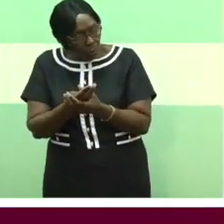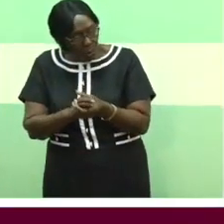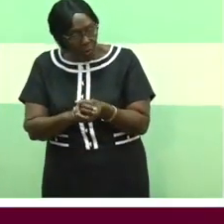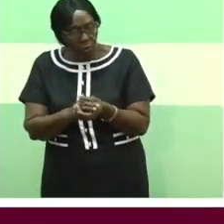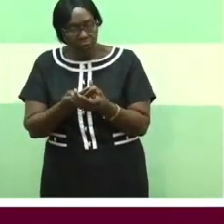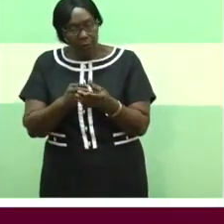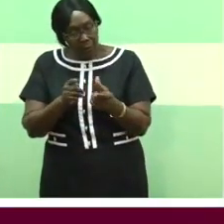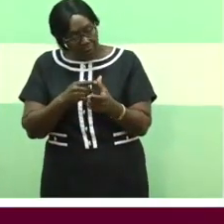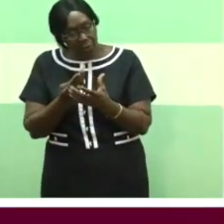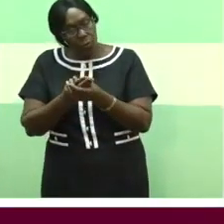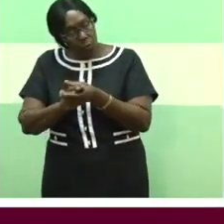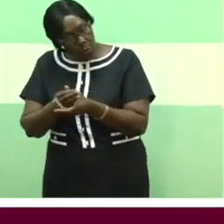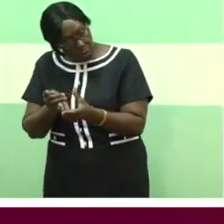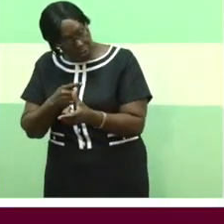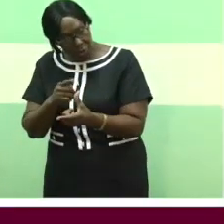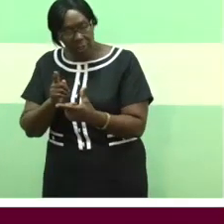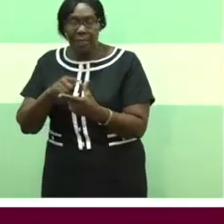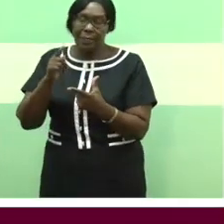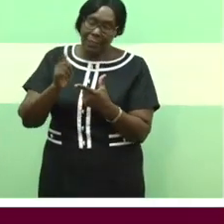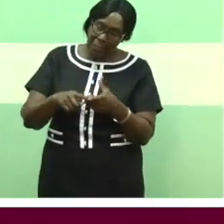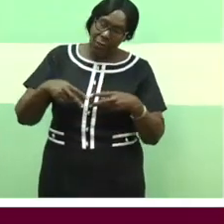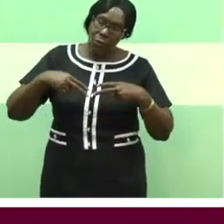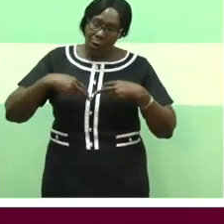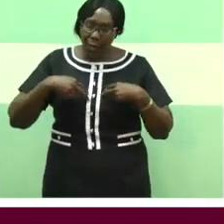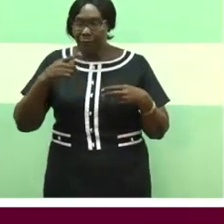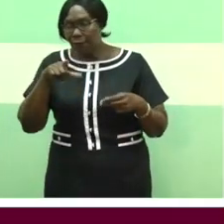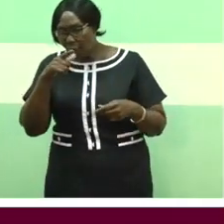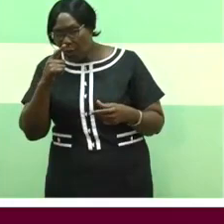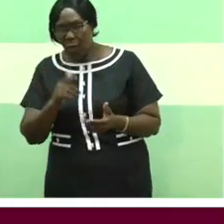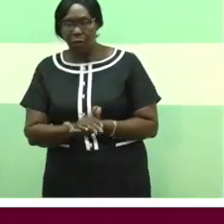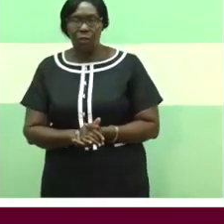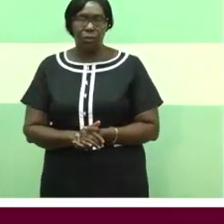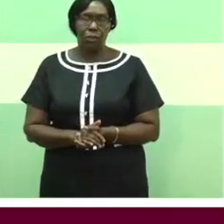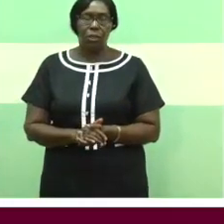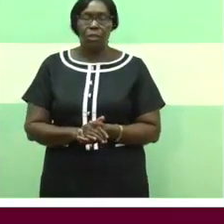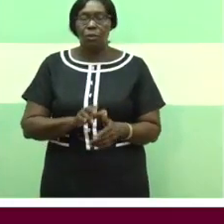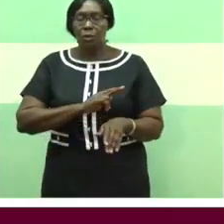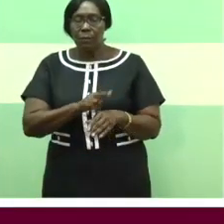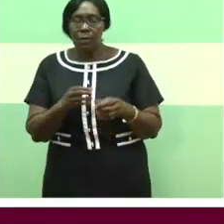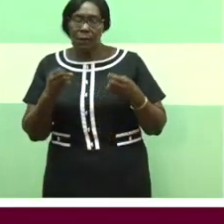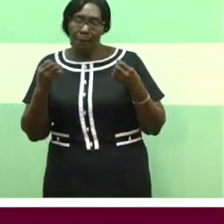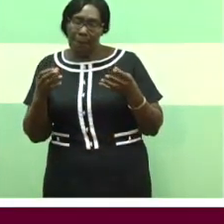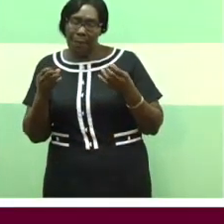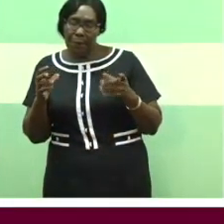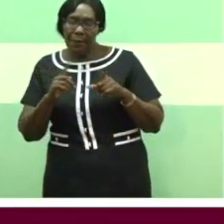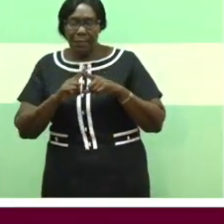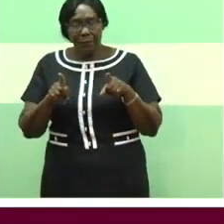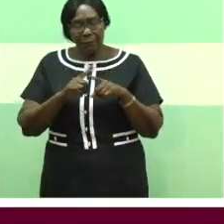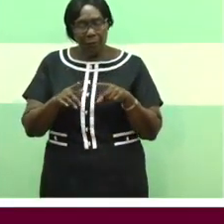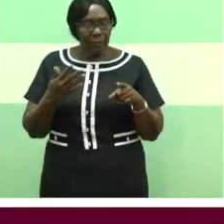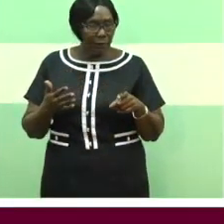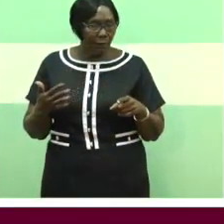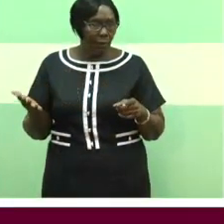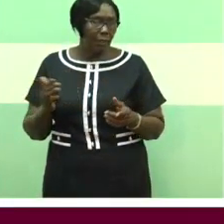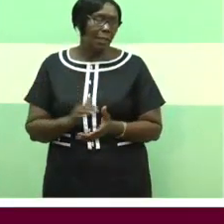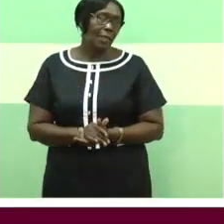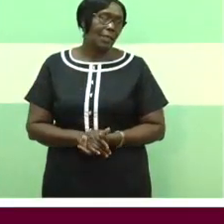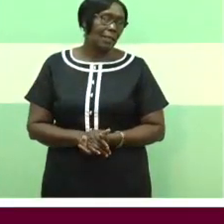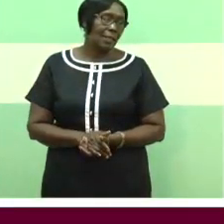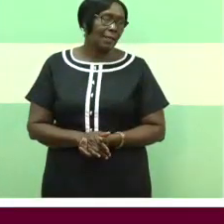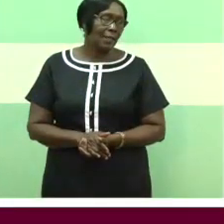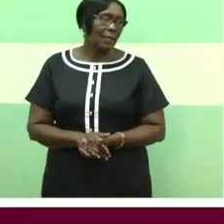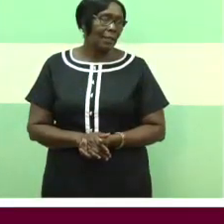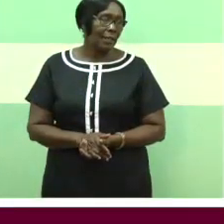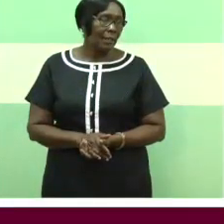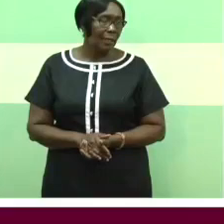your hands, then you have your lunch. So it can be used for many different skills. All